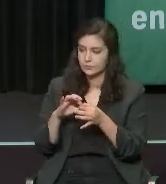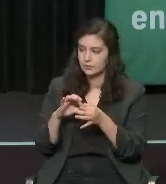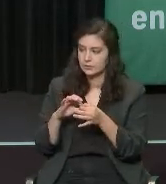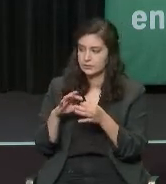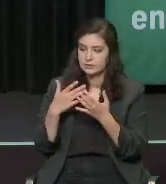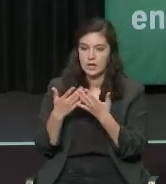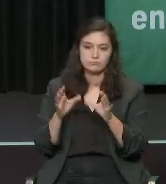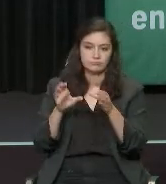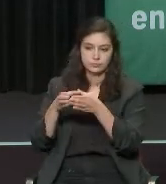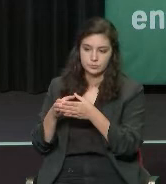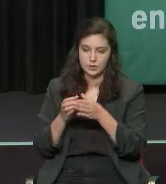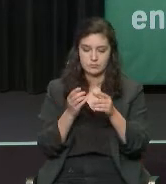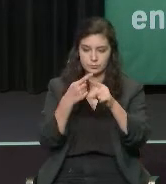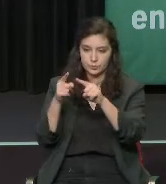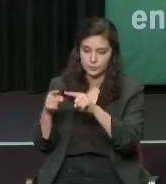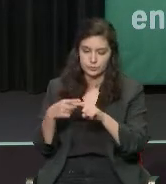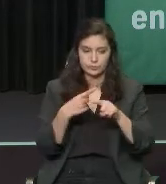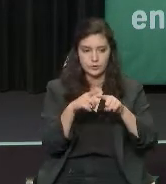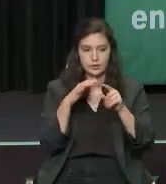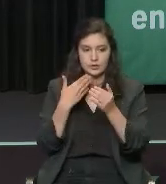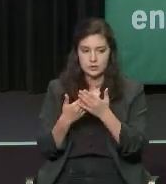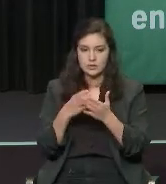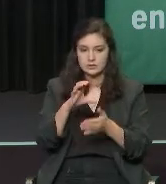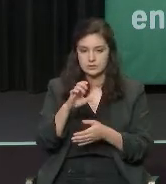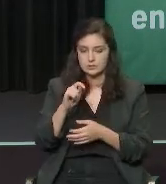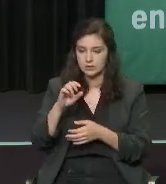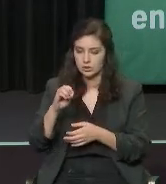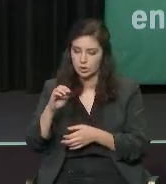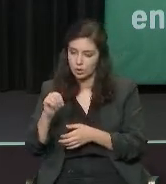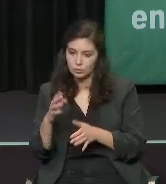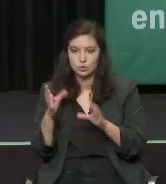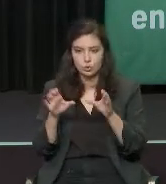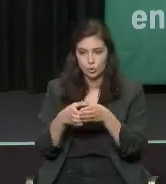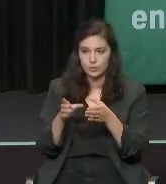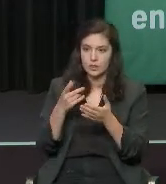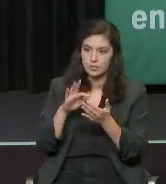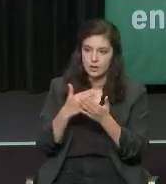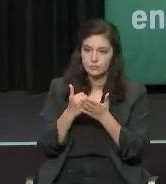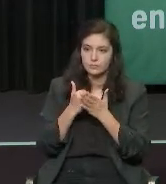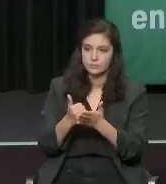individual agencies. That's why my work within the CEOS e por isso trabalho neste grupo que